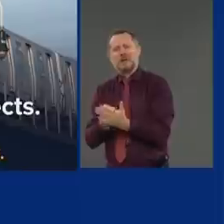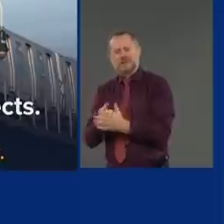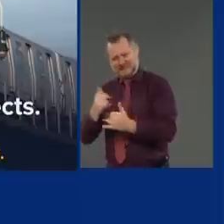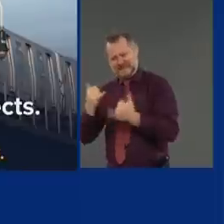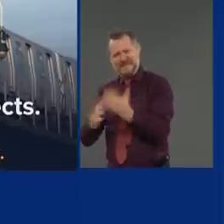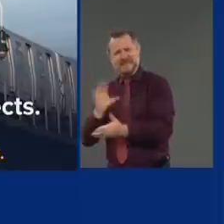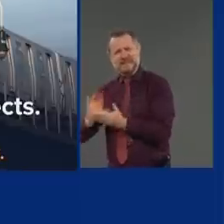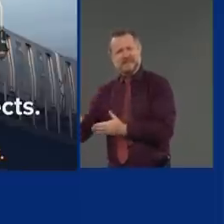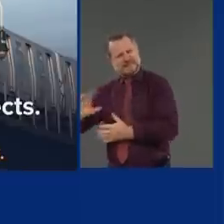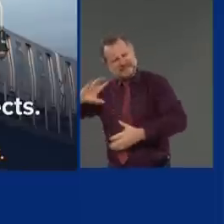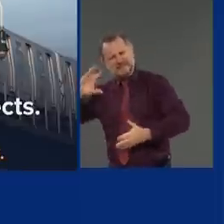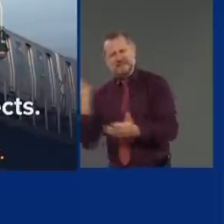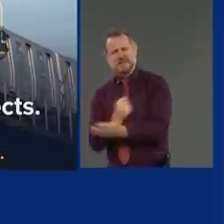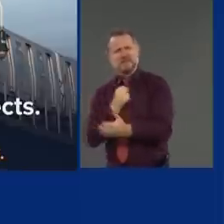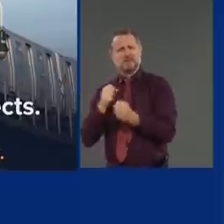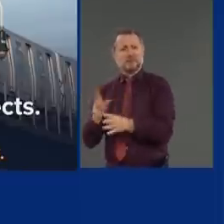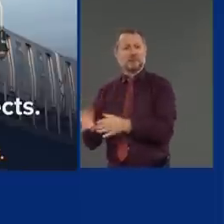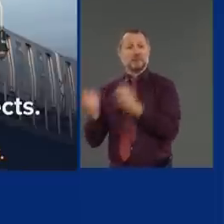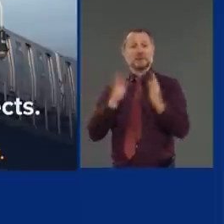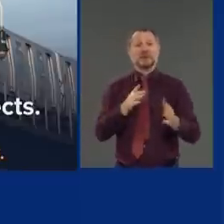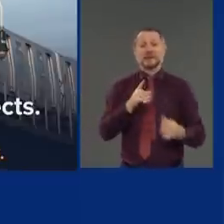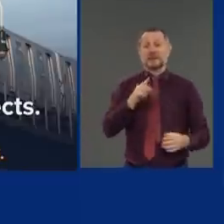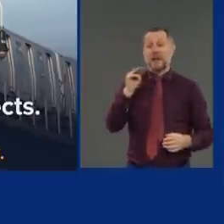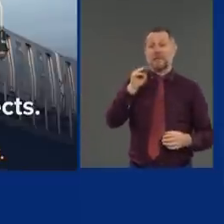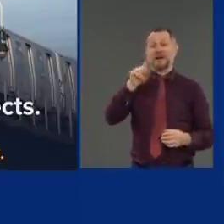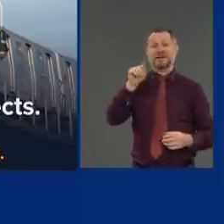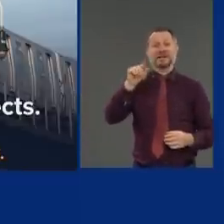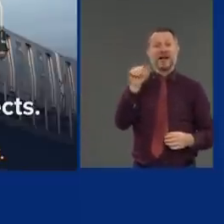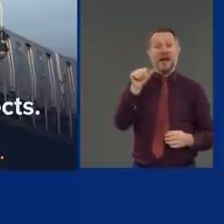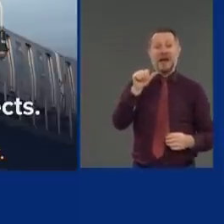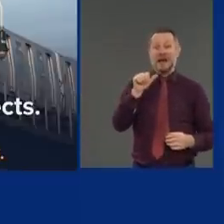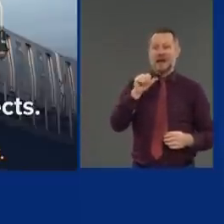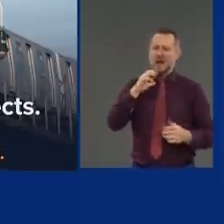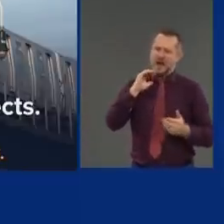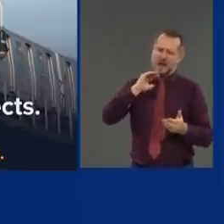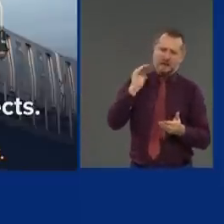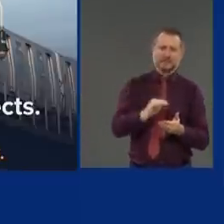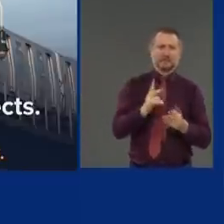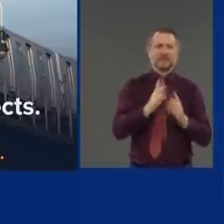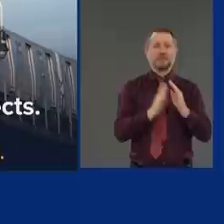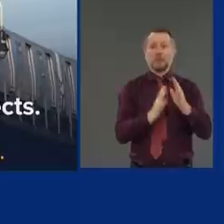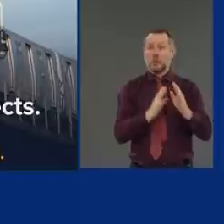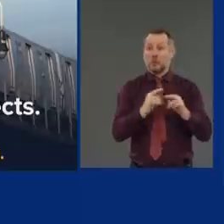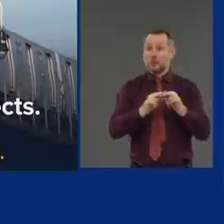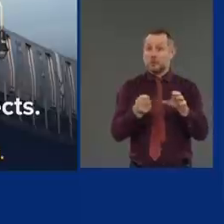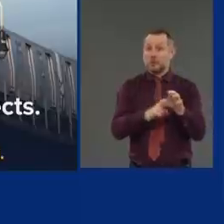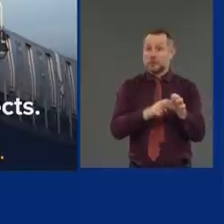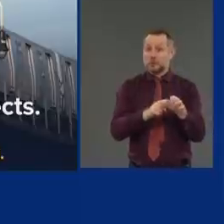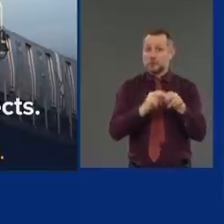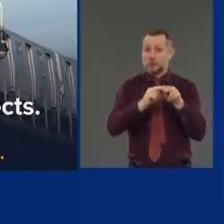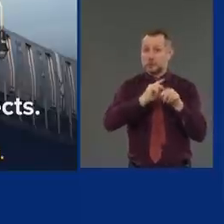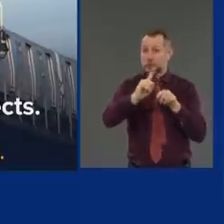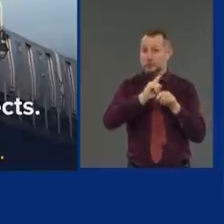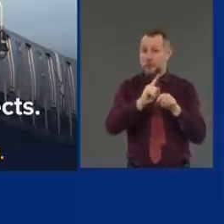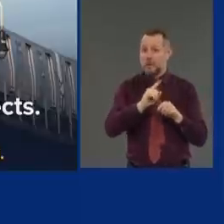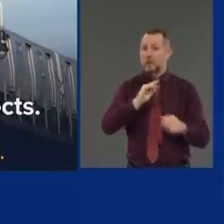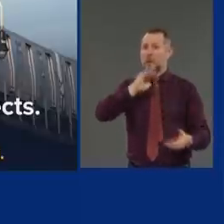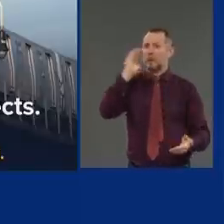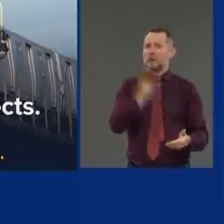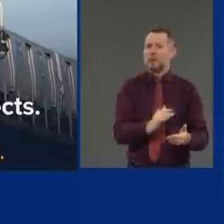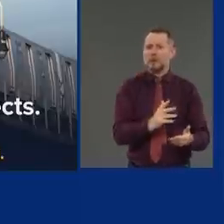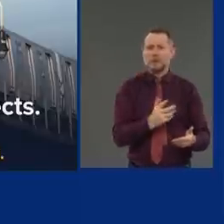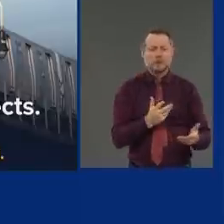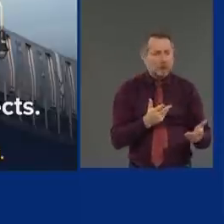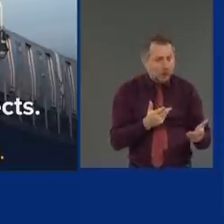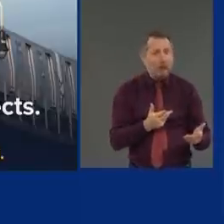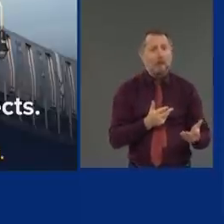MTA, there's less ridership. Ridership was down at 1.92%. That's bad for